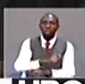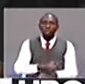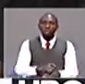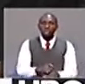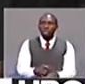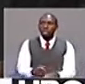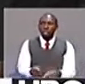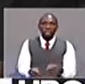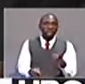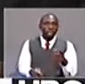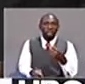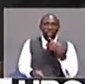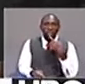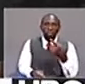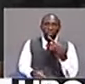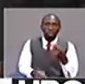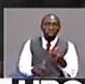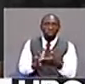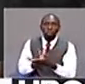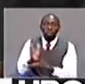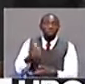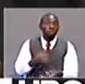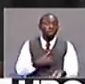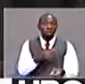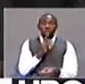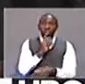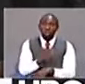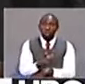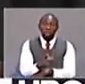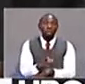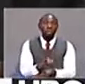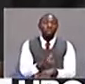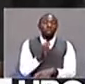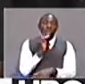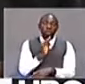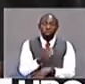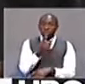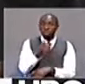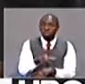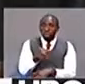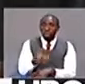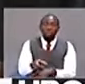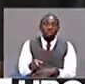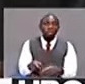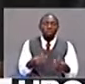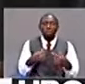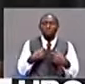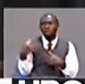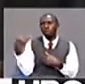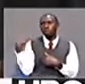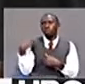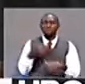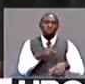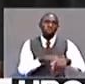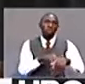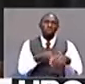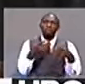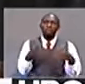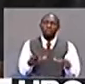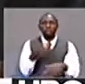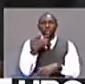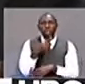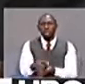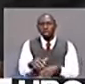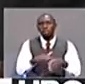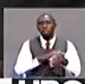he spoke the truth. I am sure the spokesperson we have just talked about here would have been saying what is